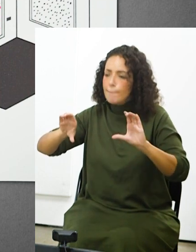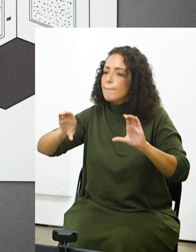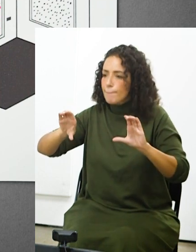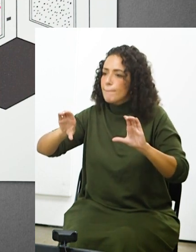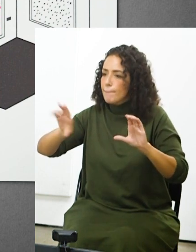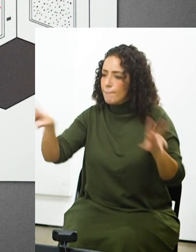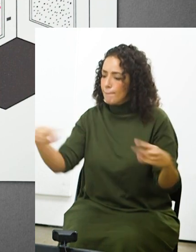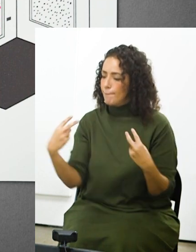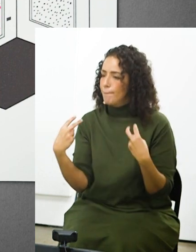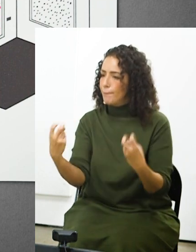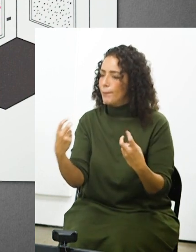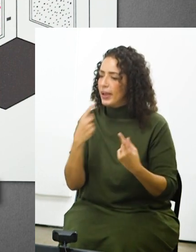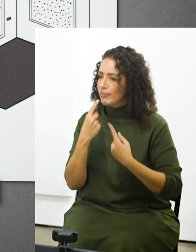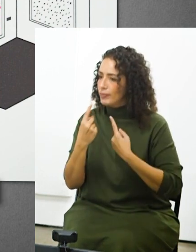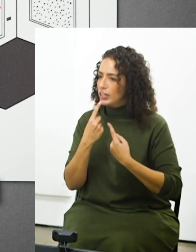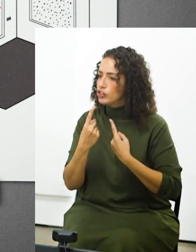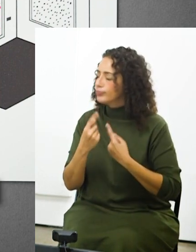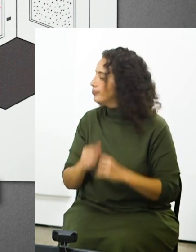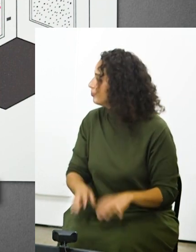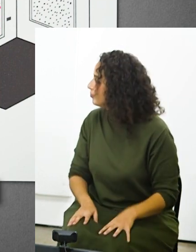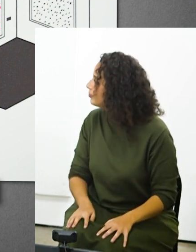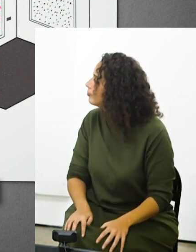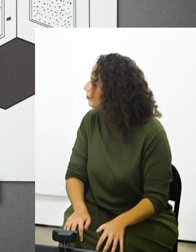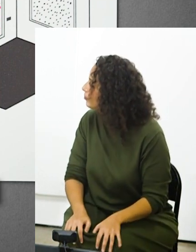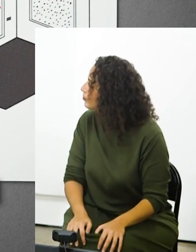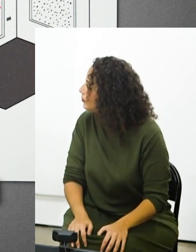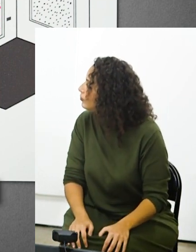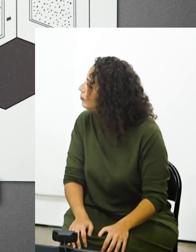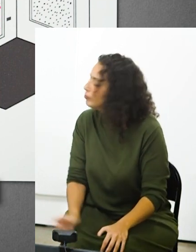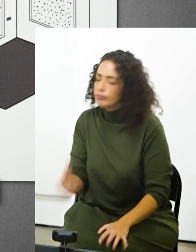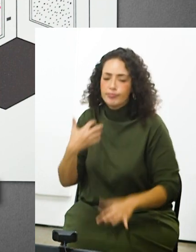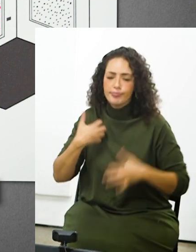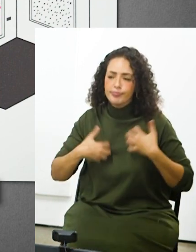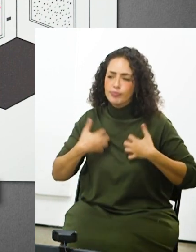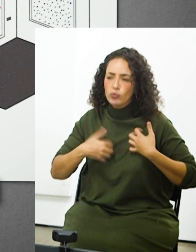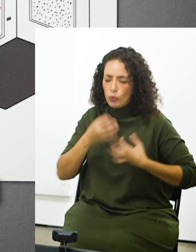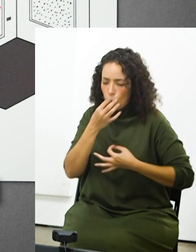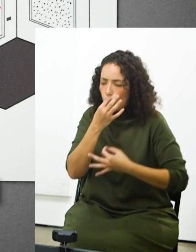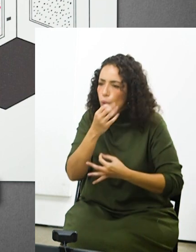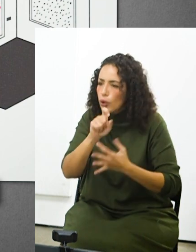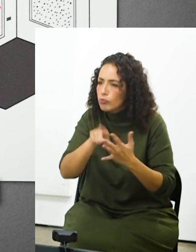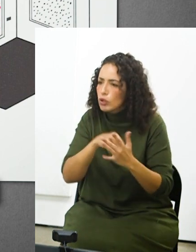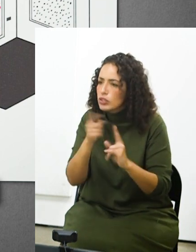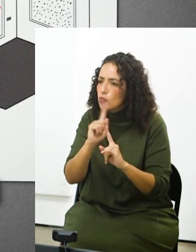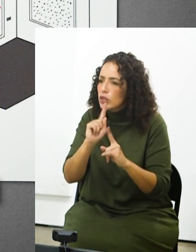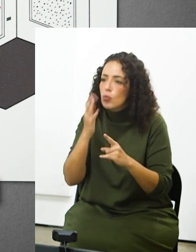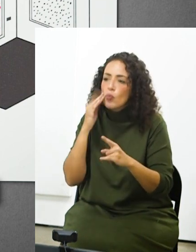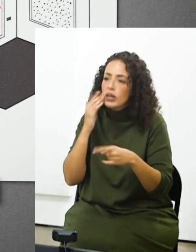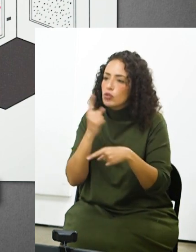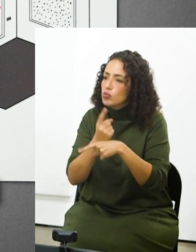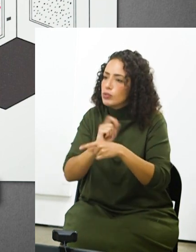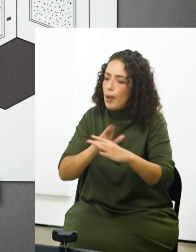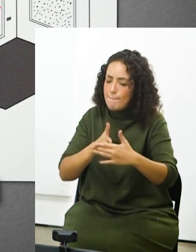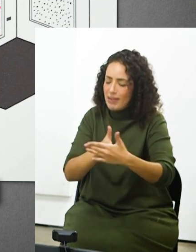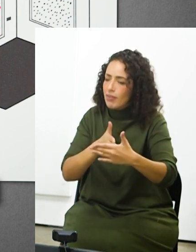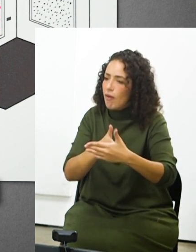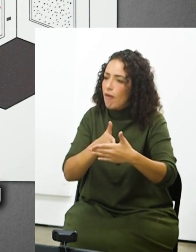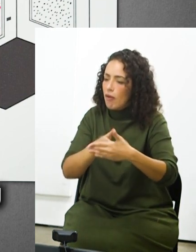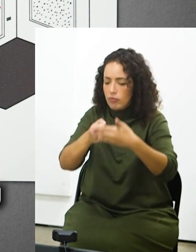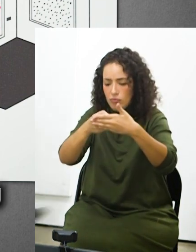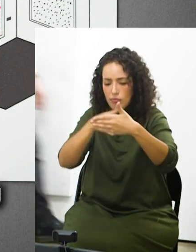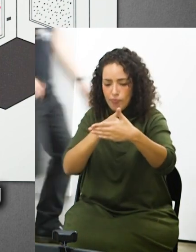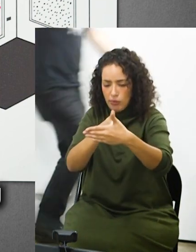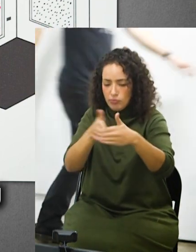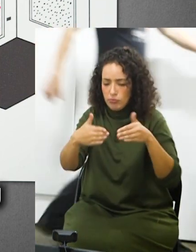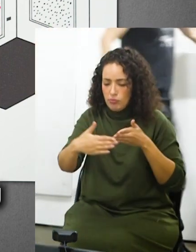together. The thing that most interested me in this project was about barriers mentioned. So that was like a